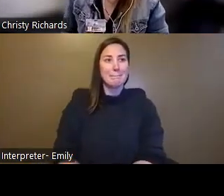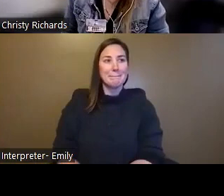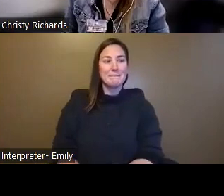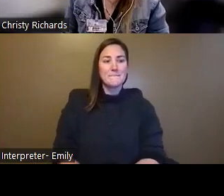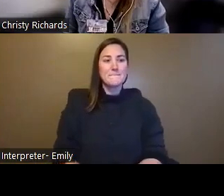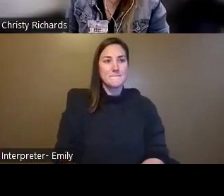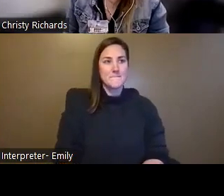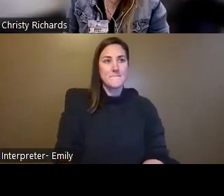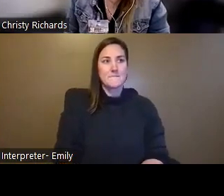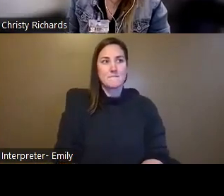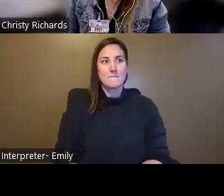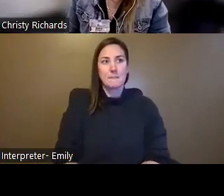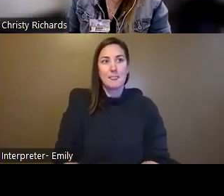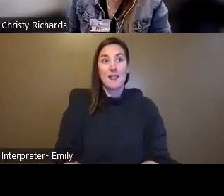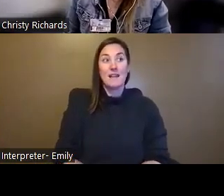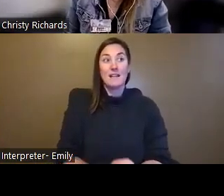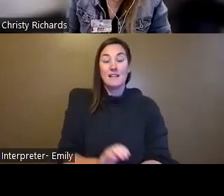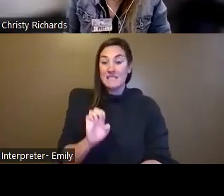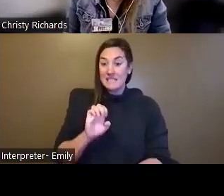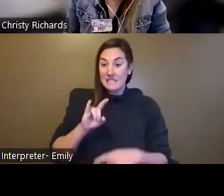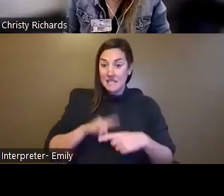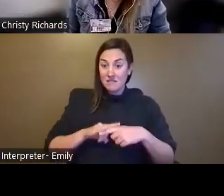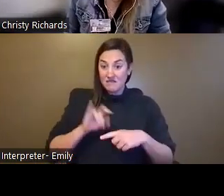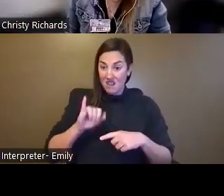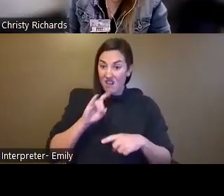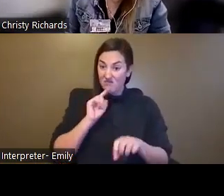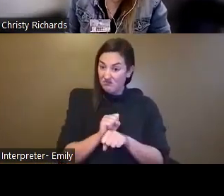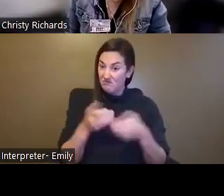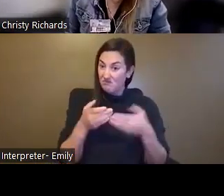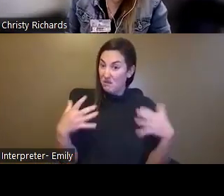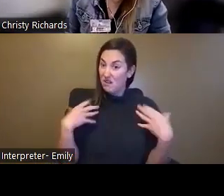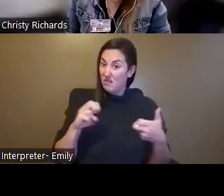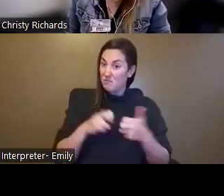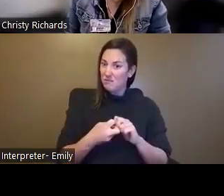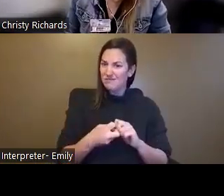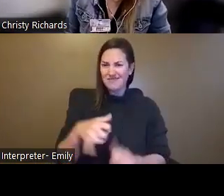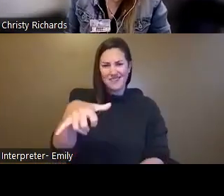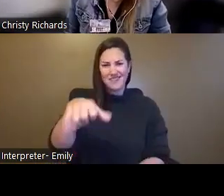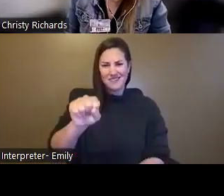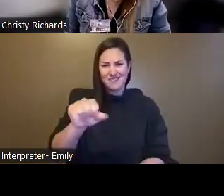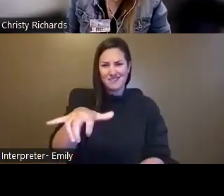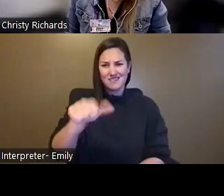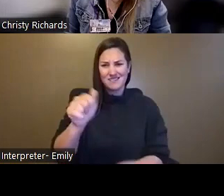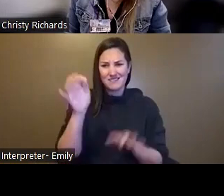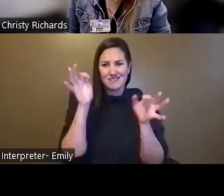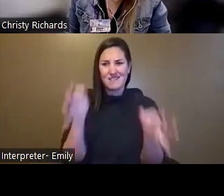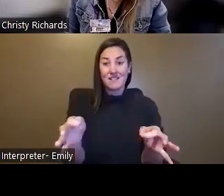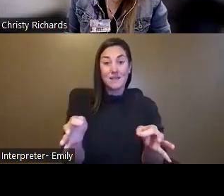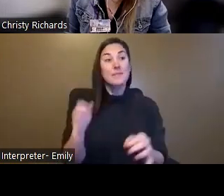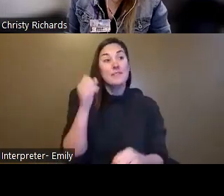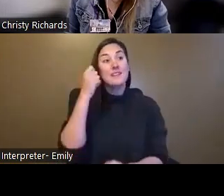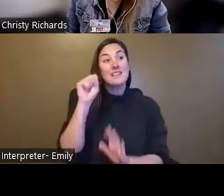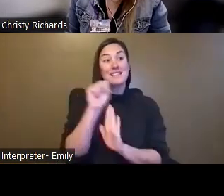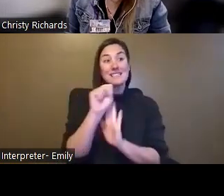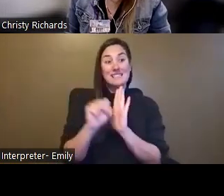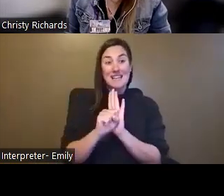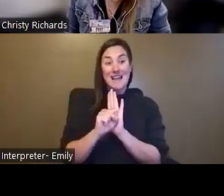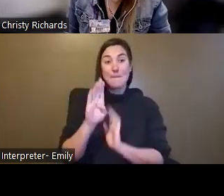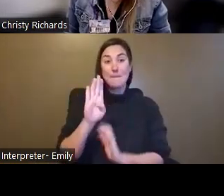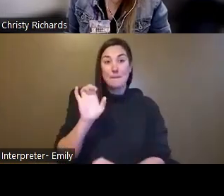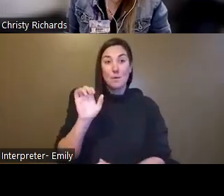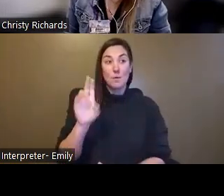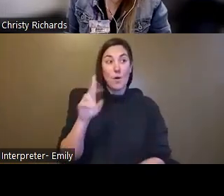are e-cigarettes a public health problem? The short answer is yes, absolutely. The State Bureau of Tobacco Control